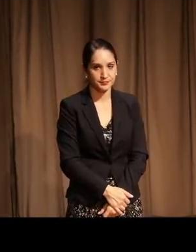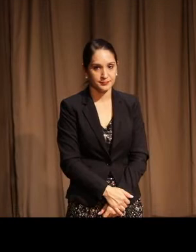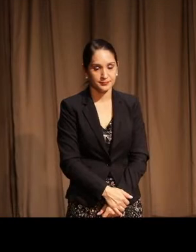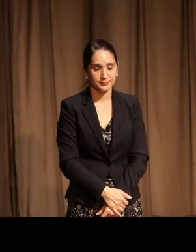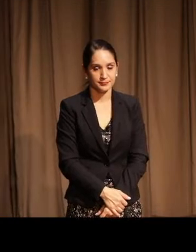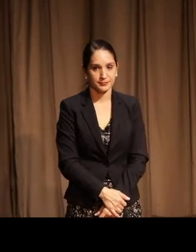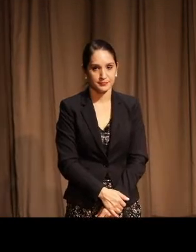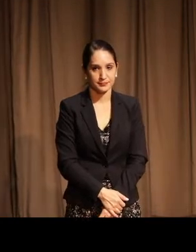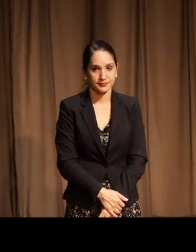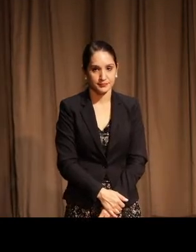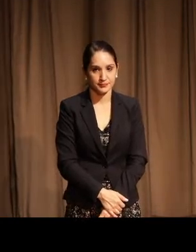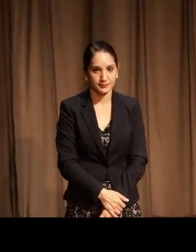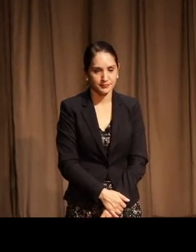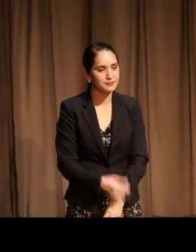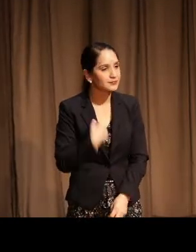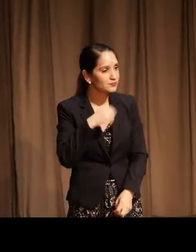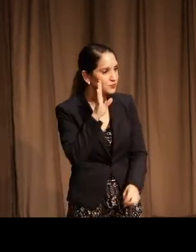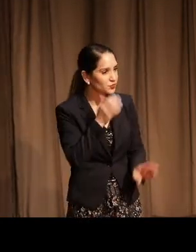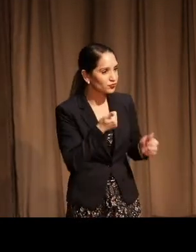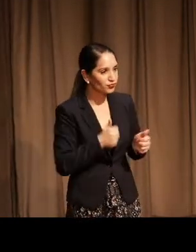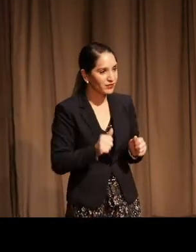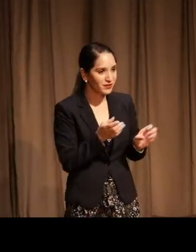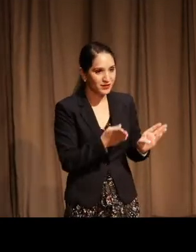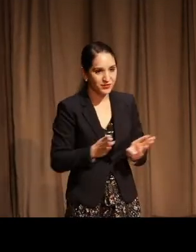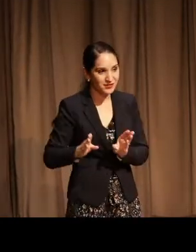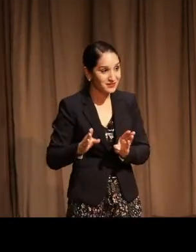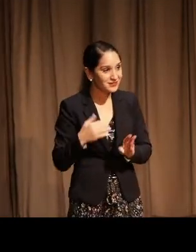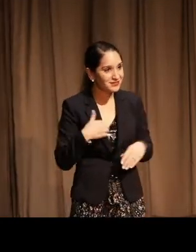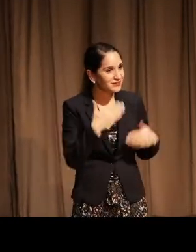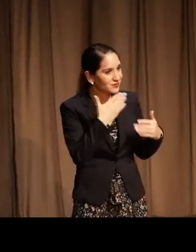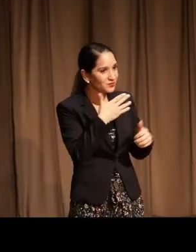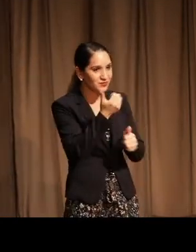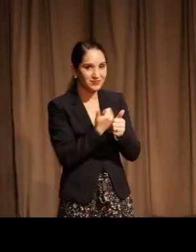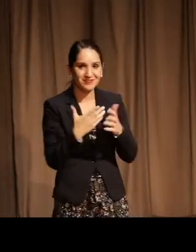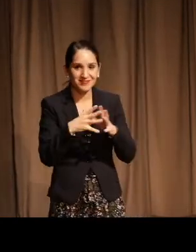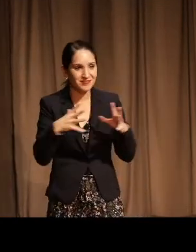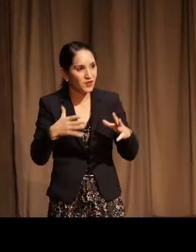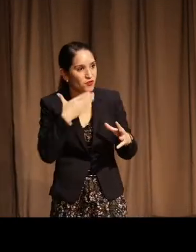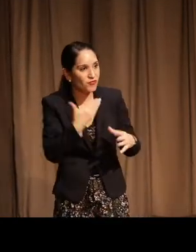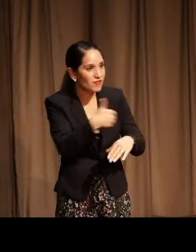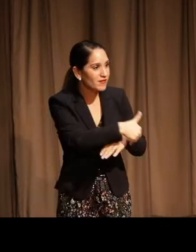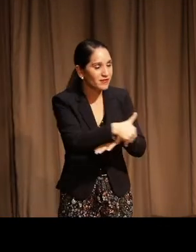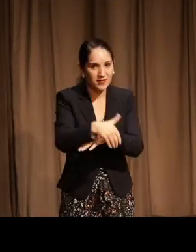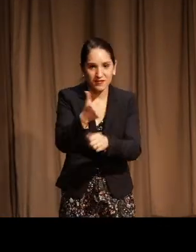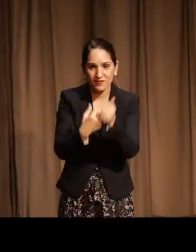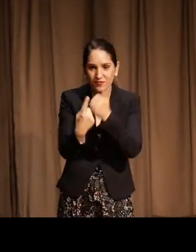Get arranged here. Thank you so much. Good evening, everyone.